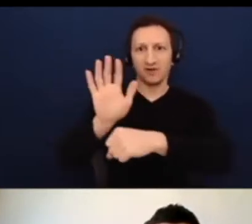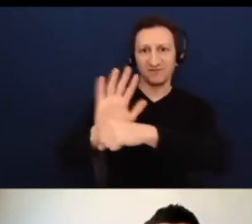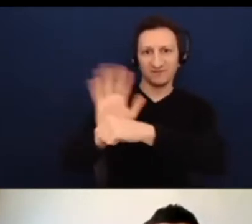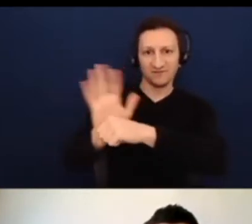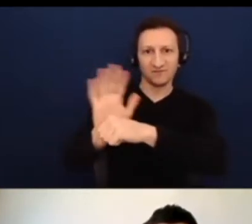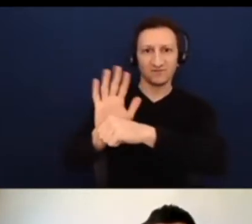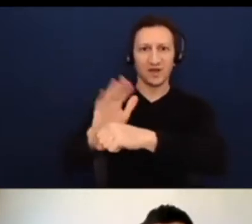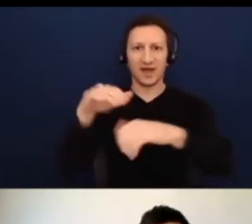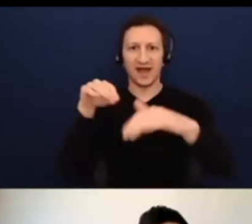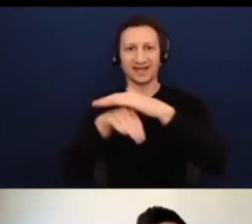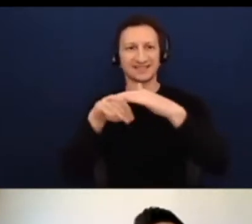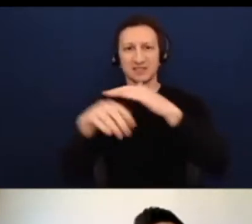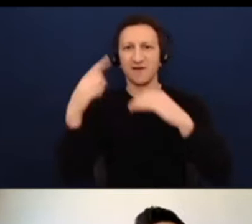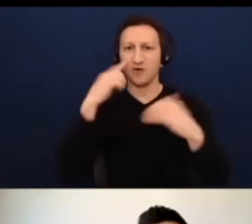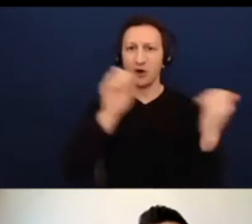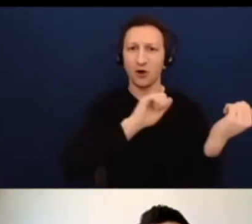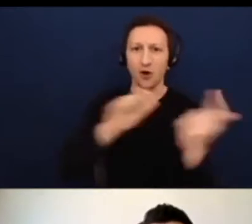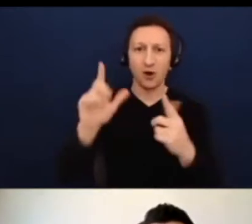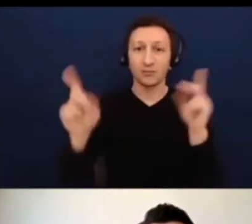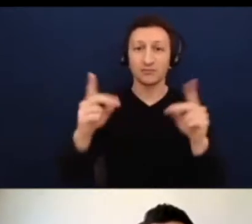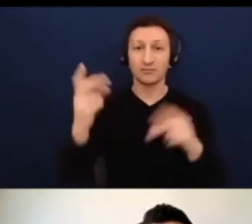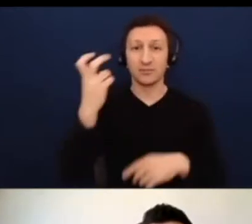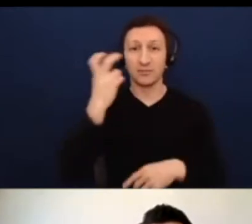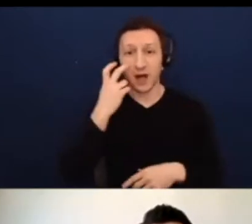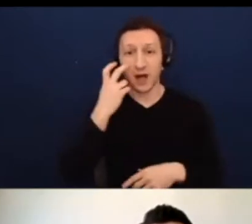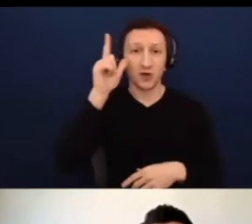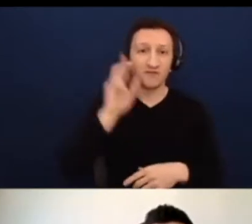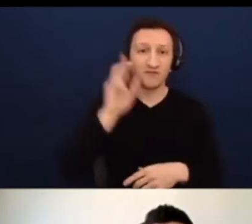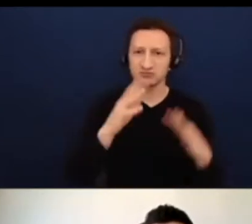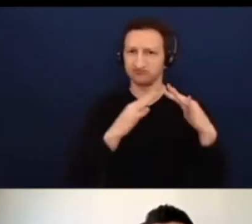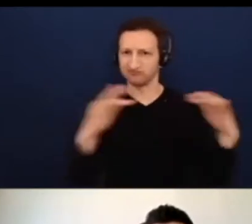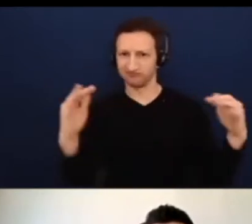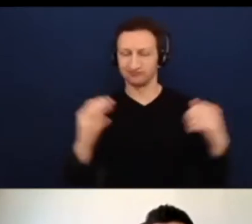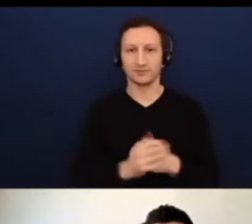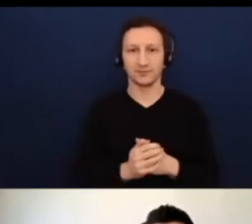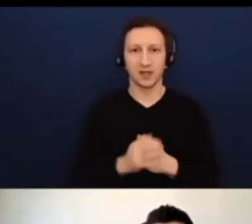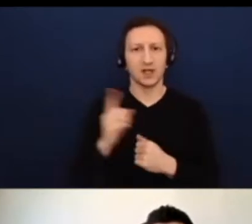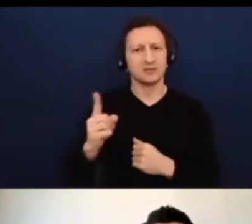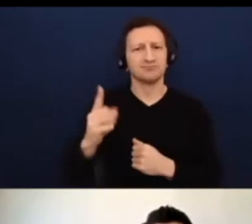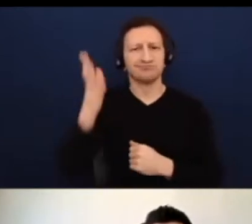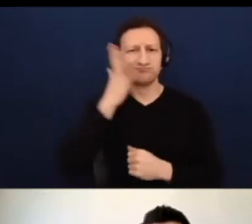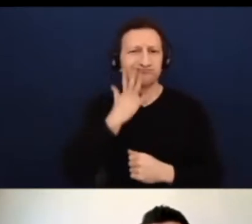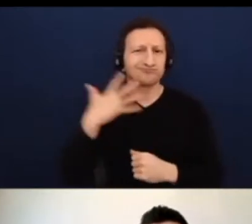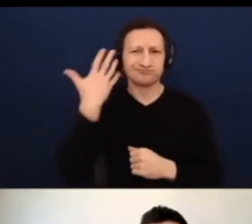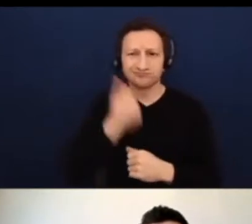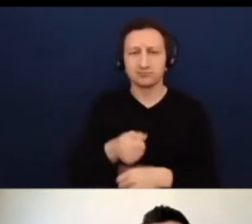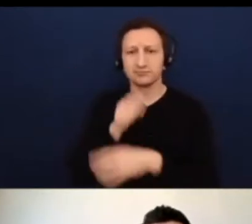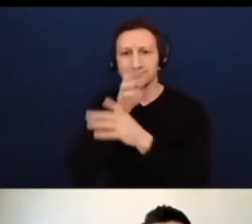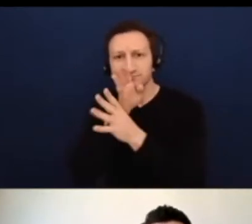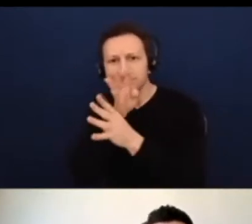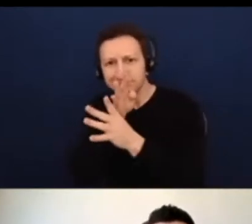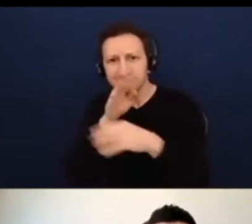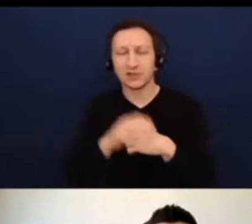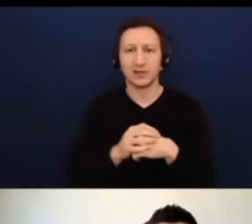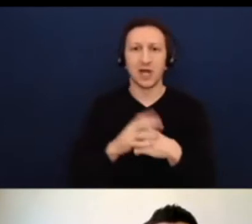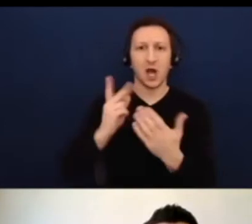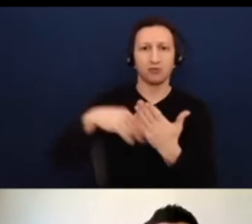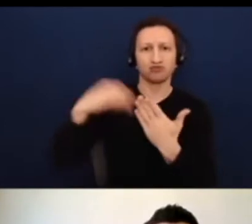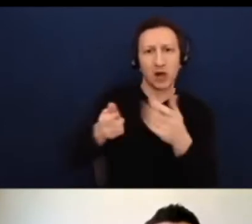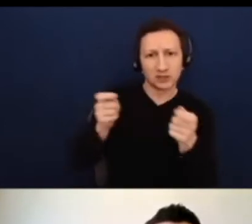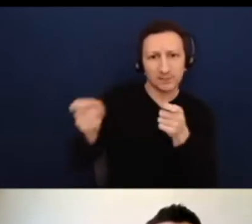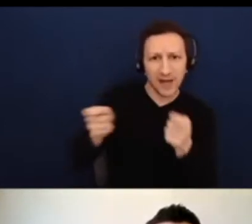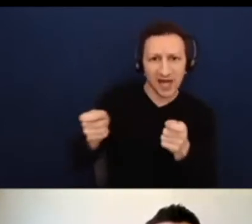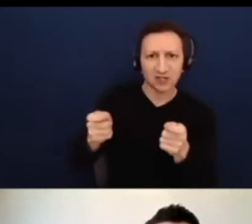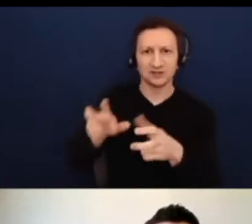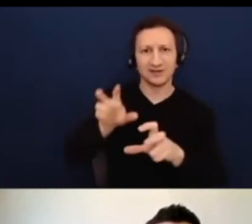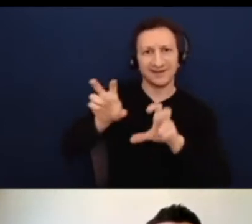and blind audiences. She has many years of experience of producing, narrating, consulting, and project managing audio description assets